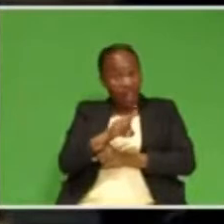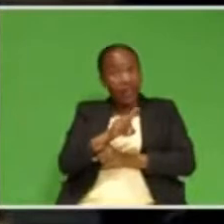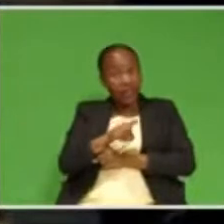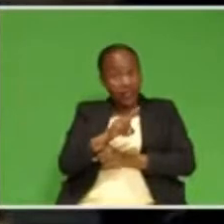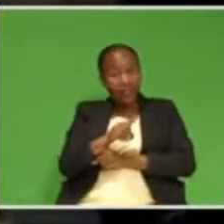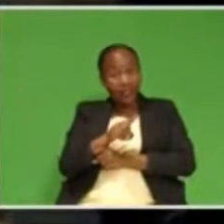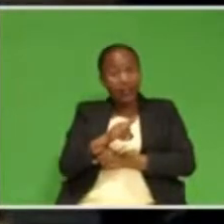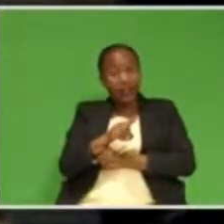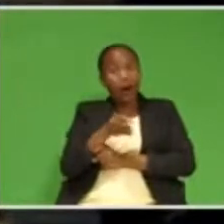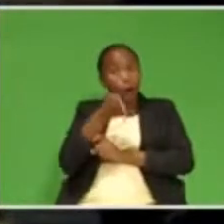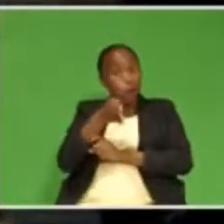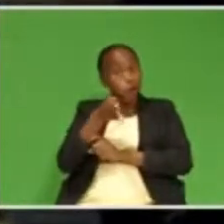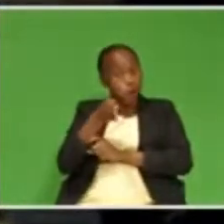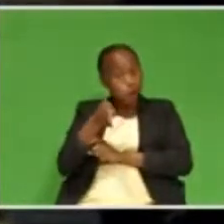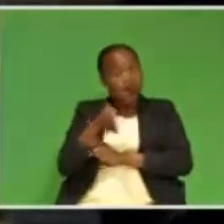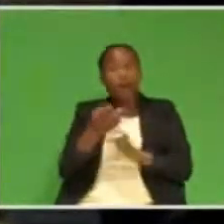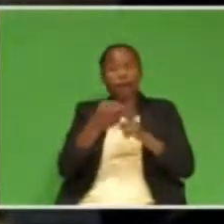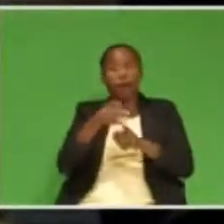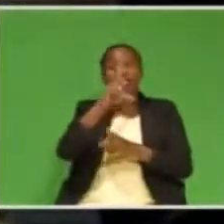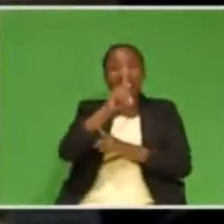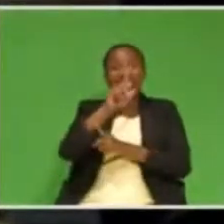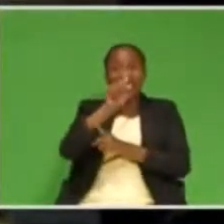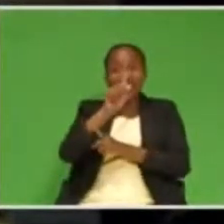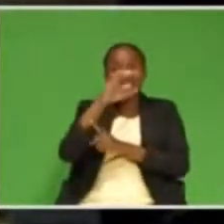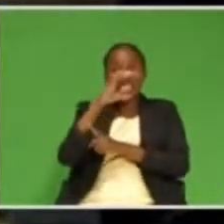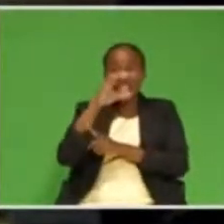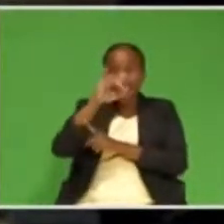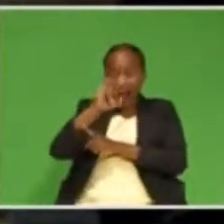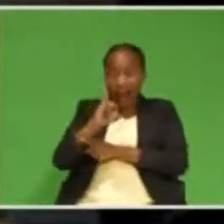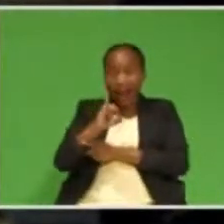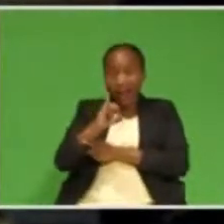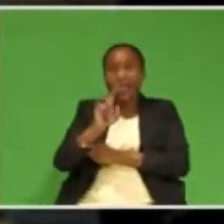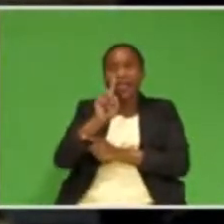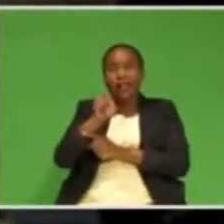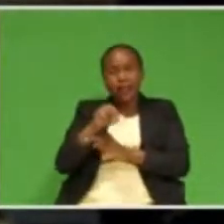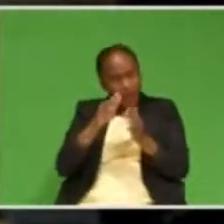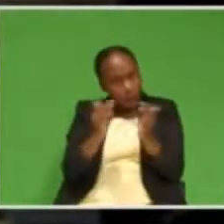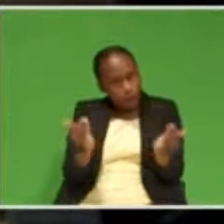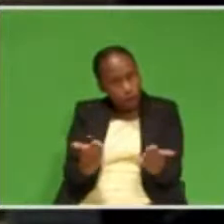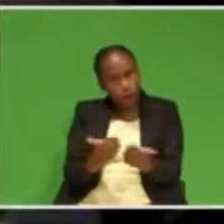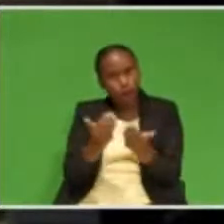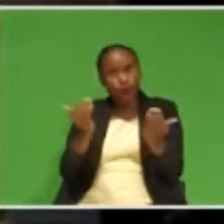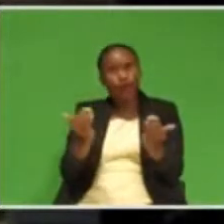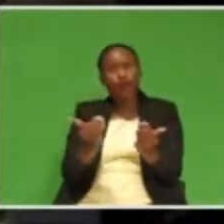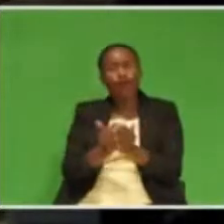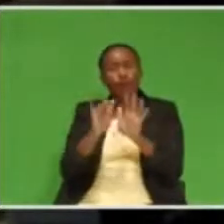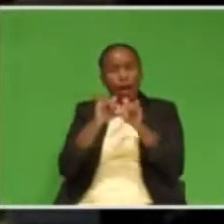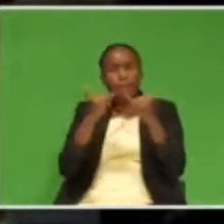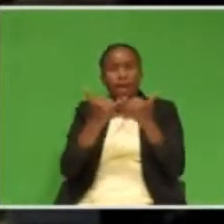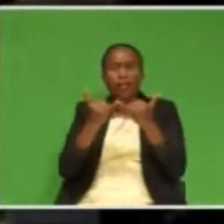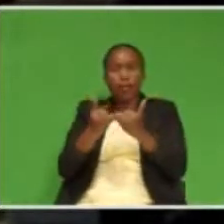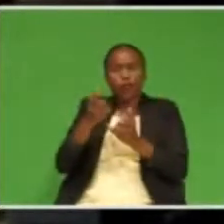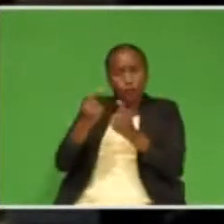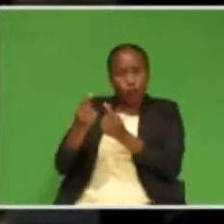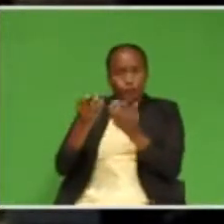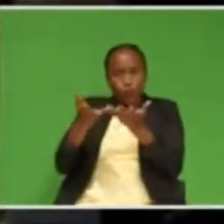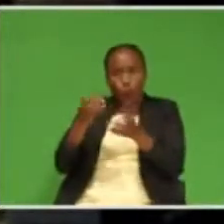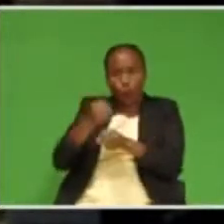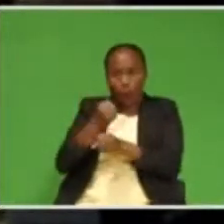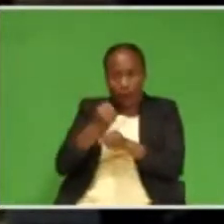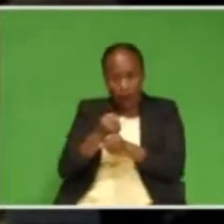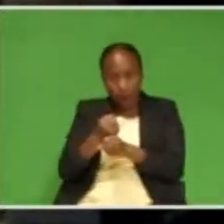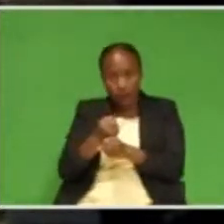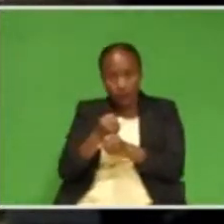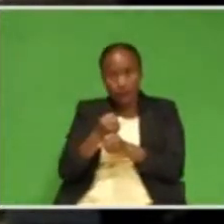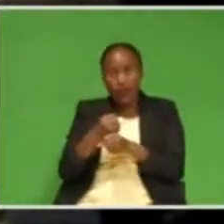the instance of DTCI, which has been nudging companies to move in that direction. Growth and creation